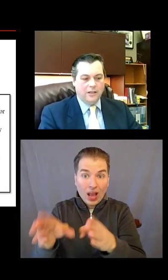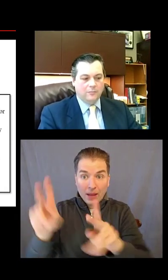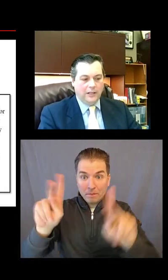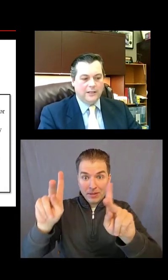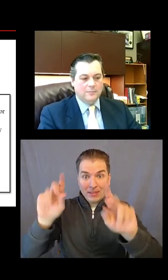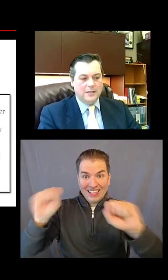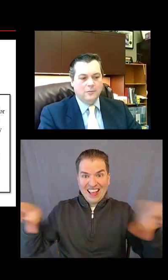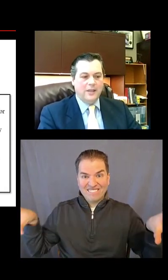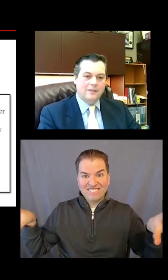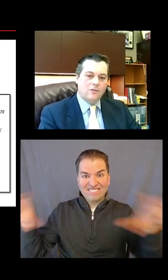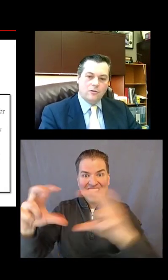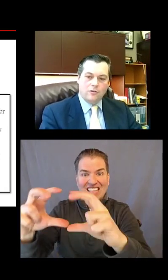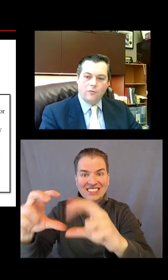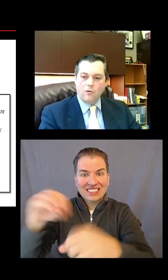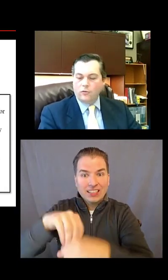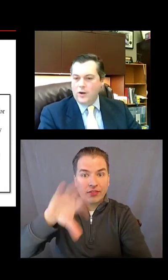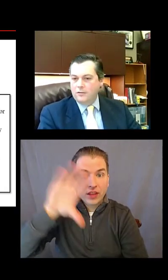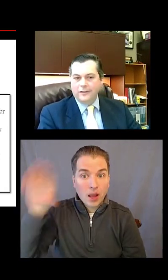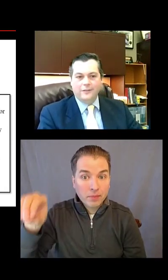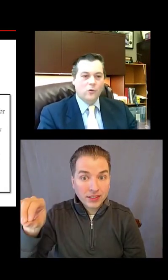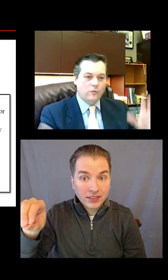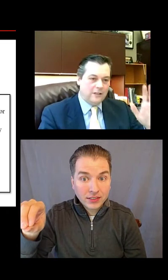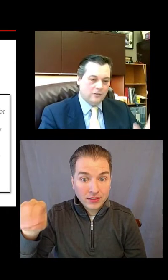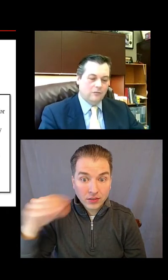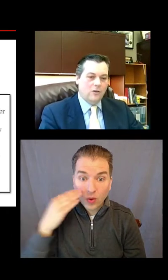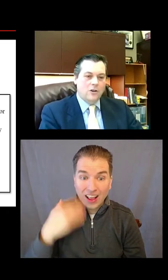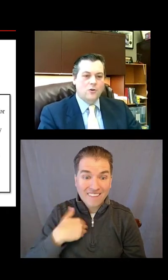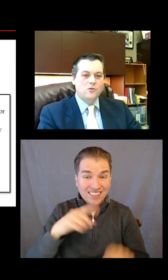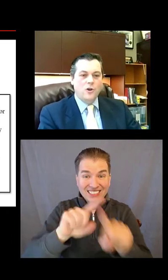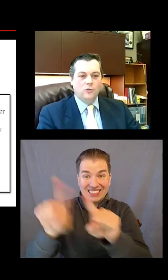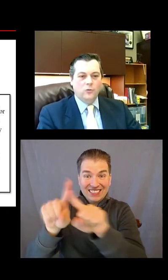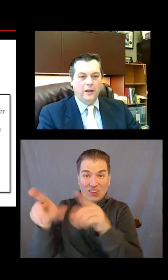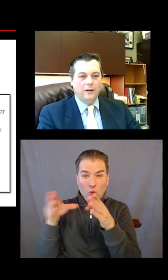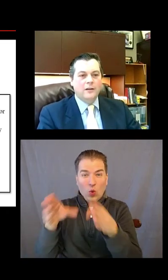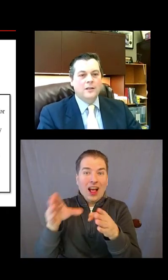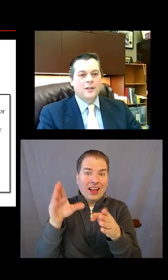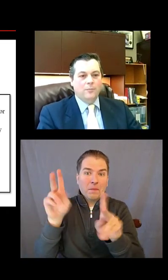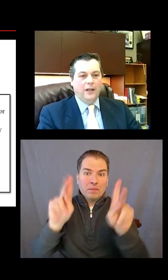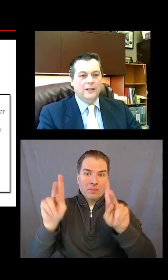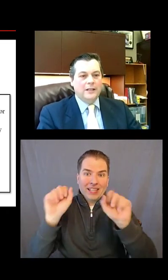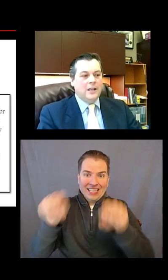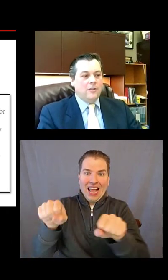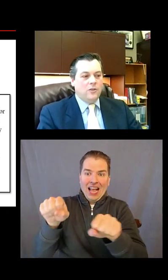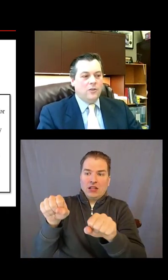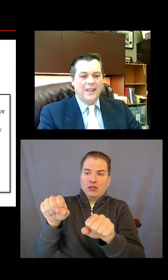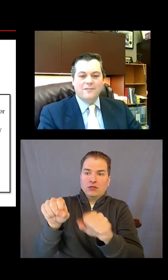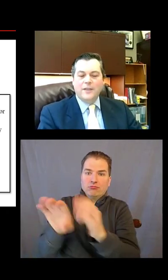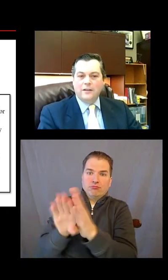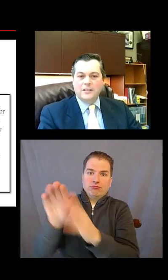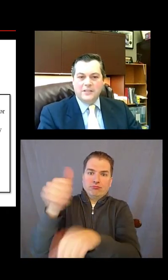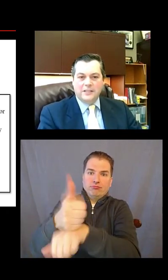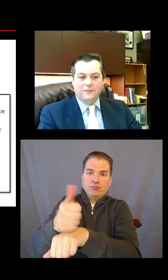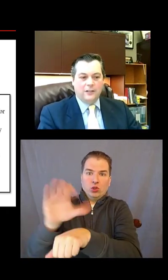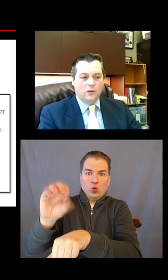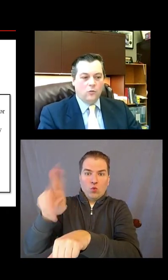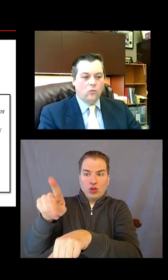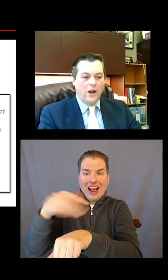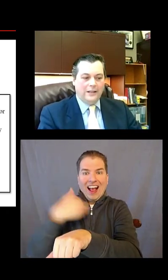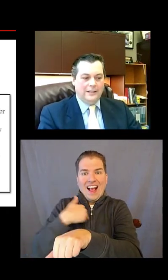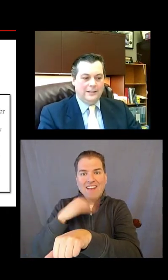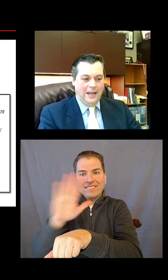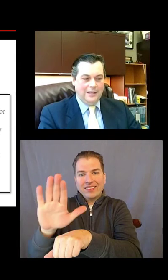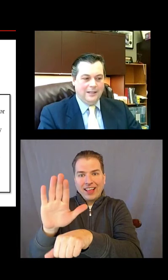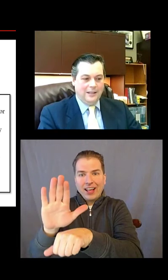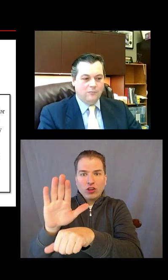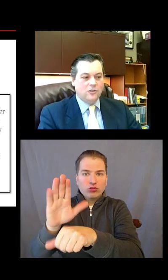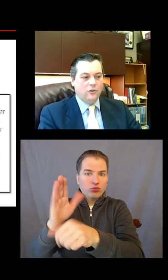the marketplace that people may have heard thrown around in movies or who knows where, but those have very specific